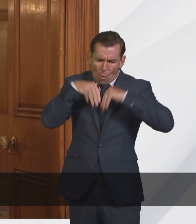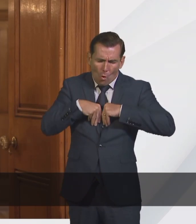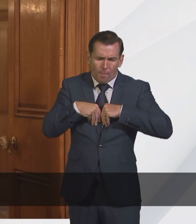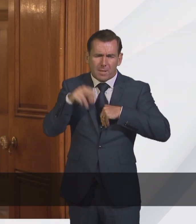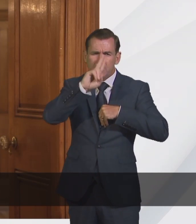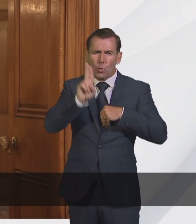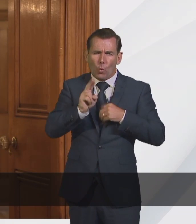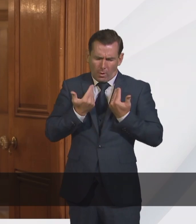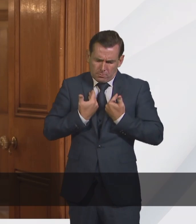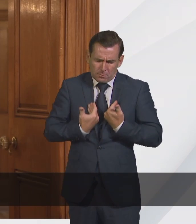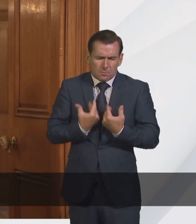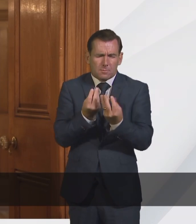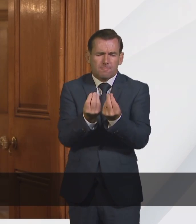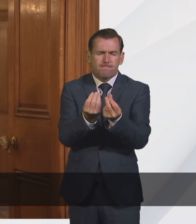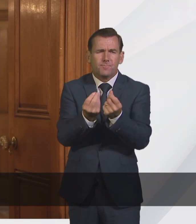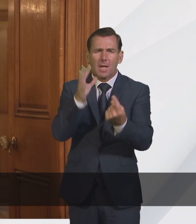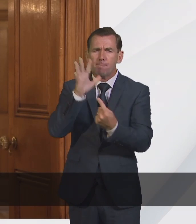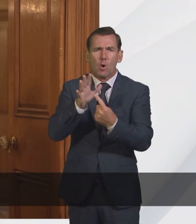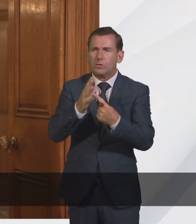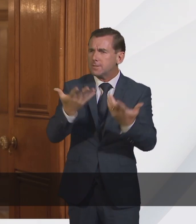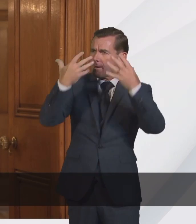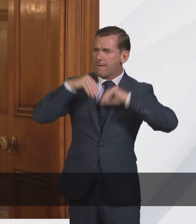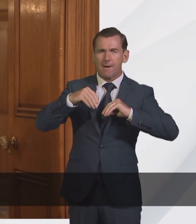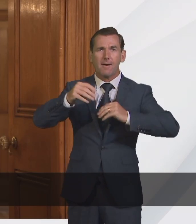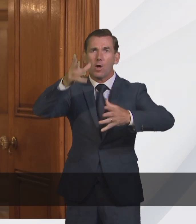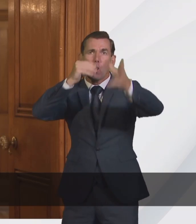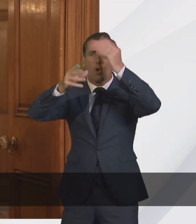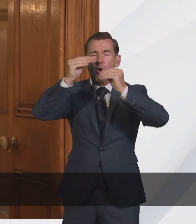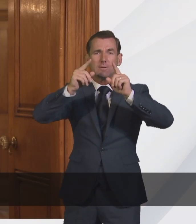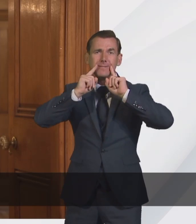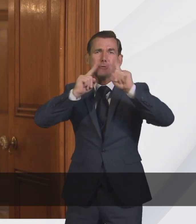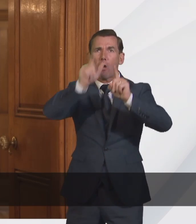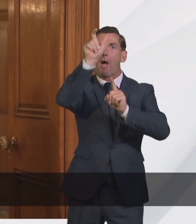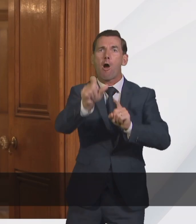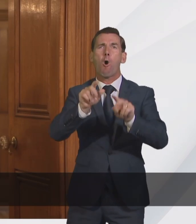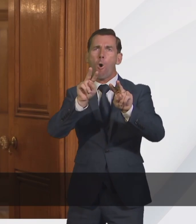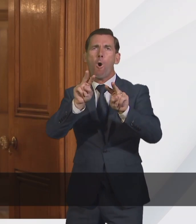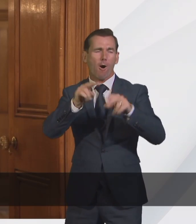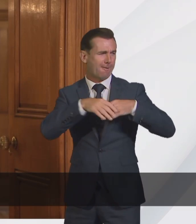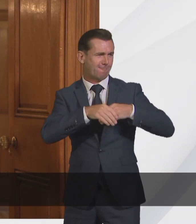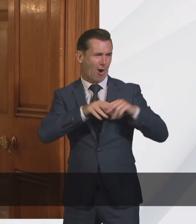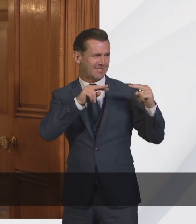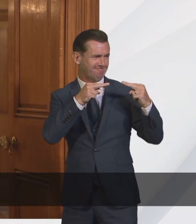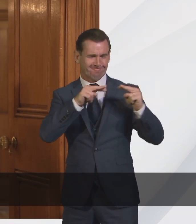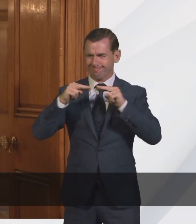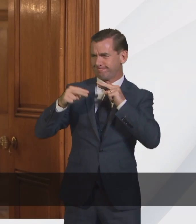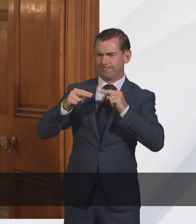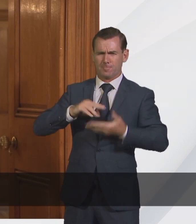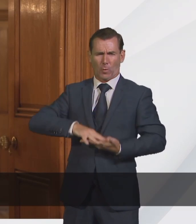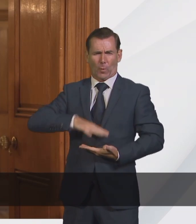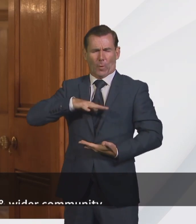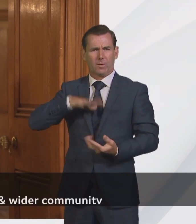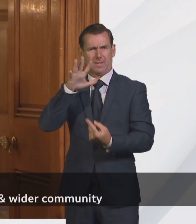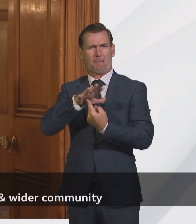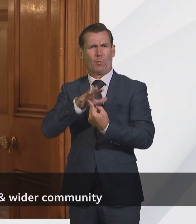back into the classroom, learning, being with their teachers and being with their friends. And what we're seeing with this